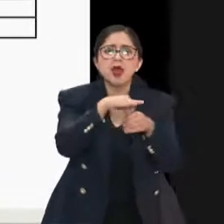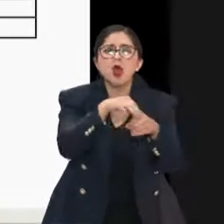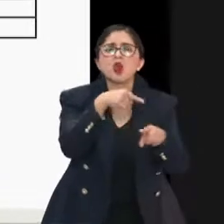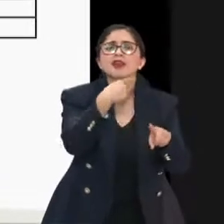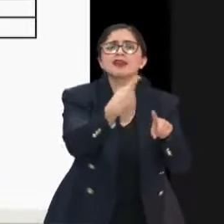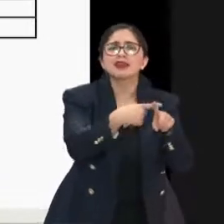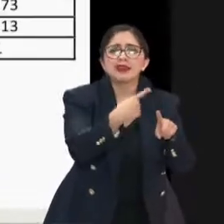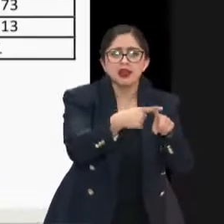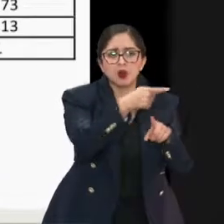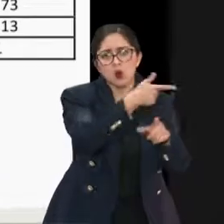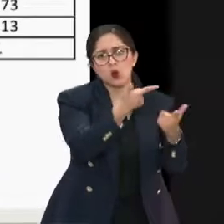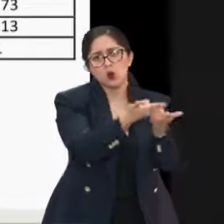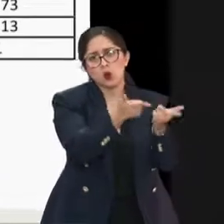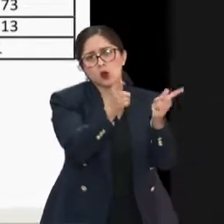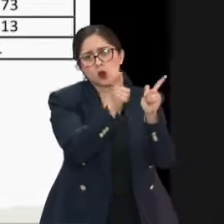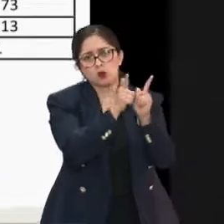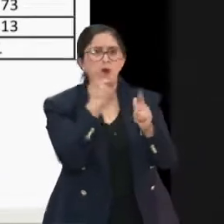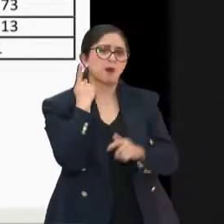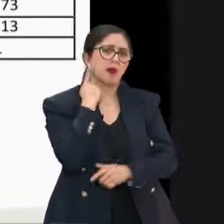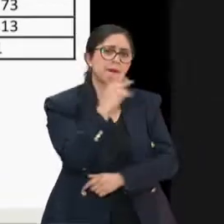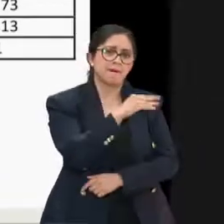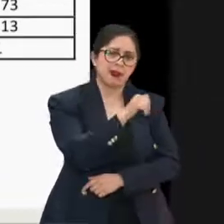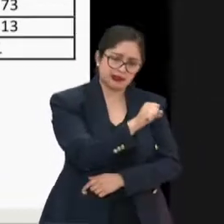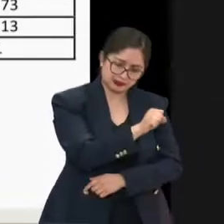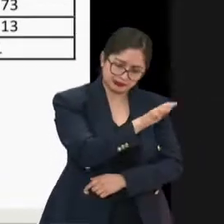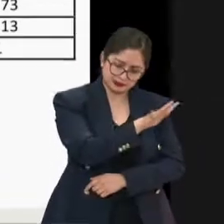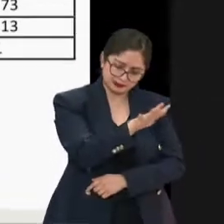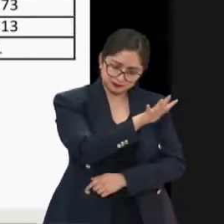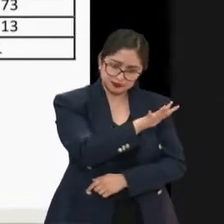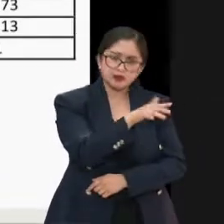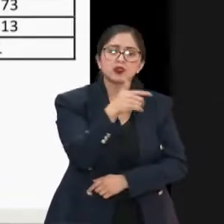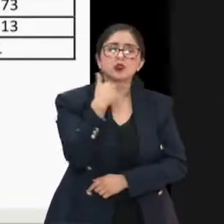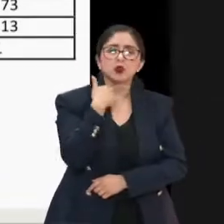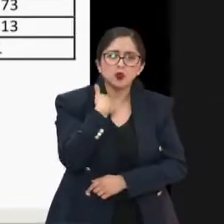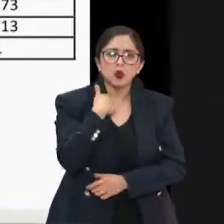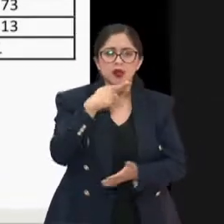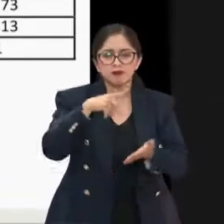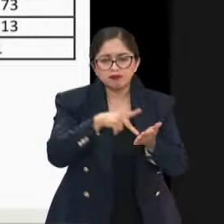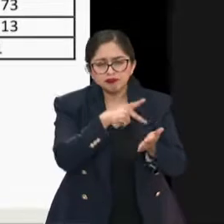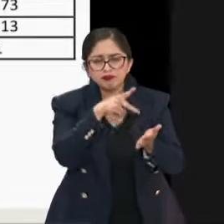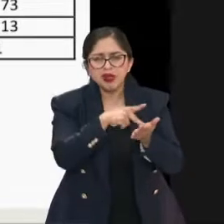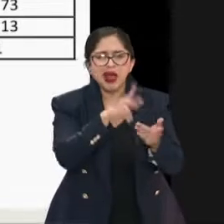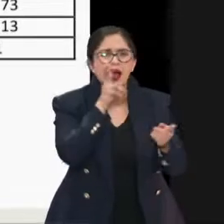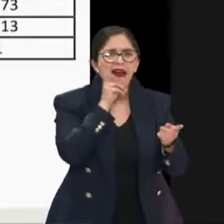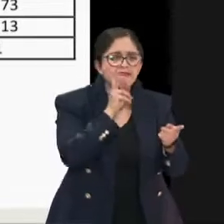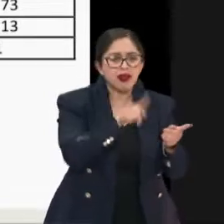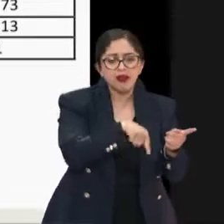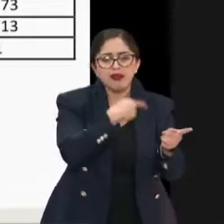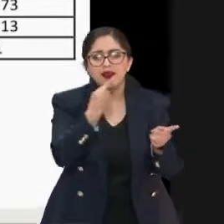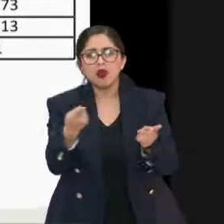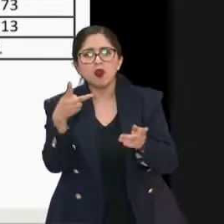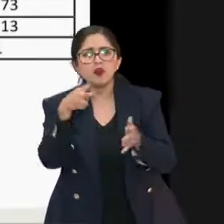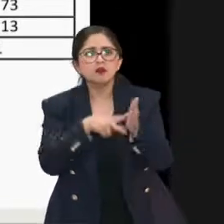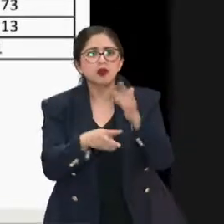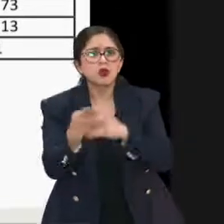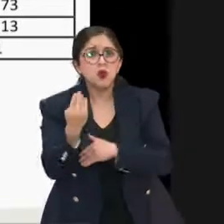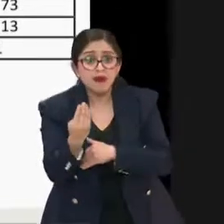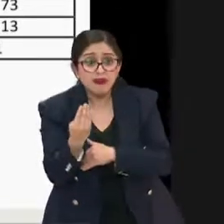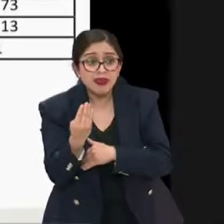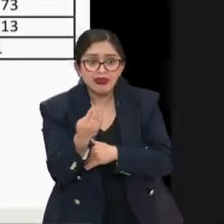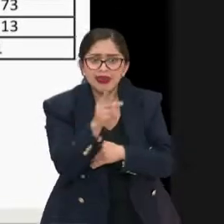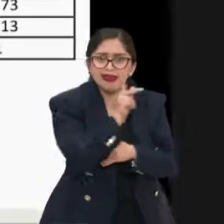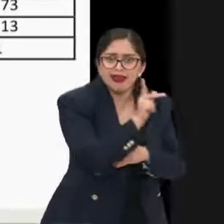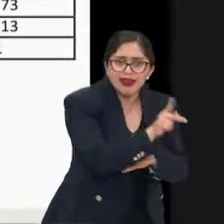they voted in 2005 for the Más party. So I have repeated this exercise